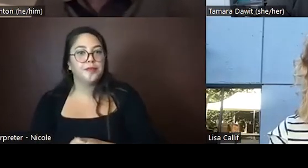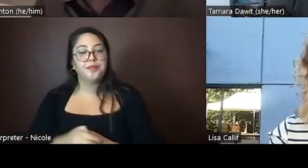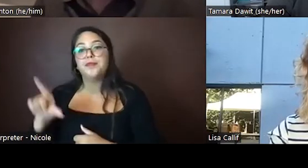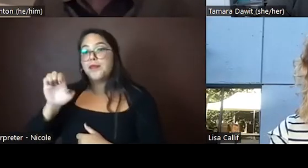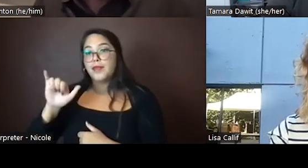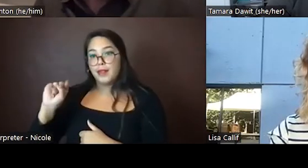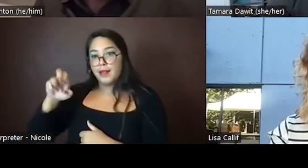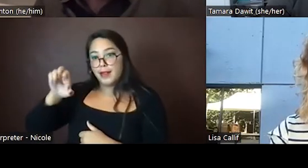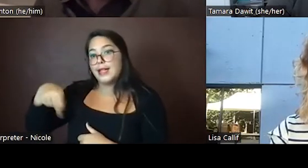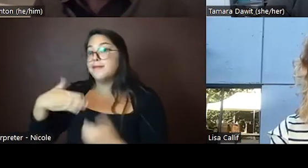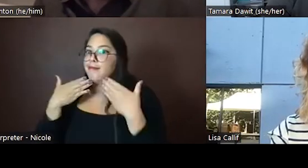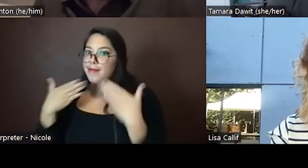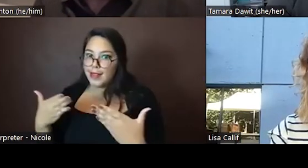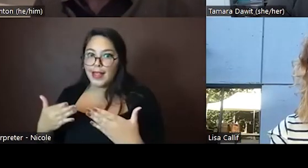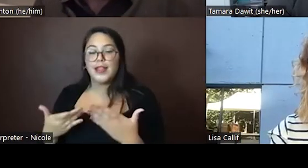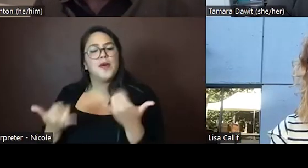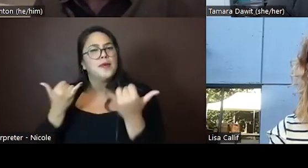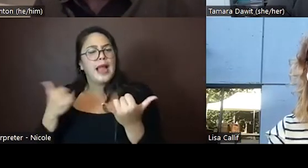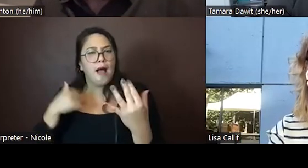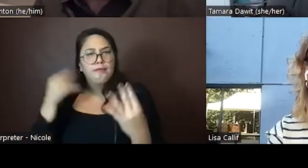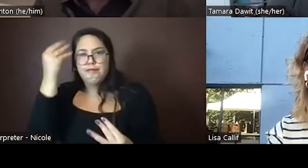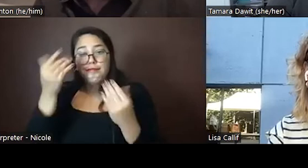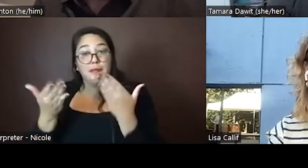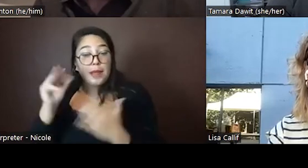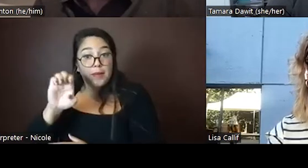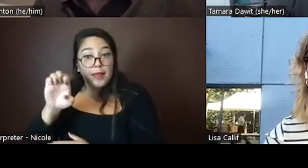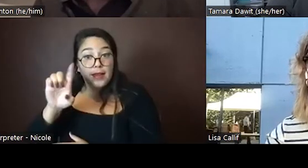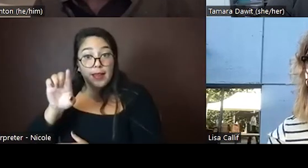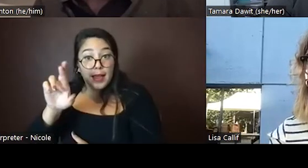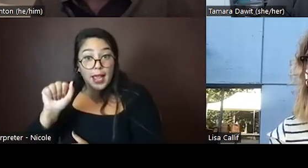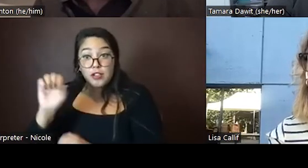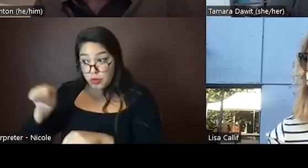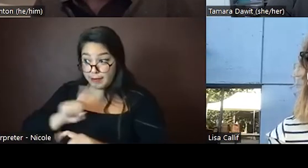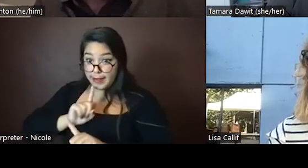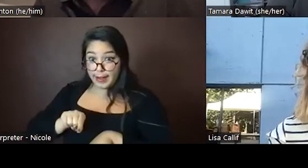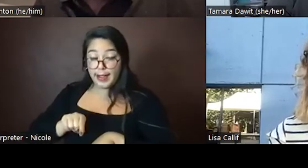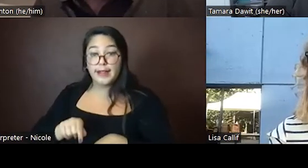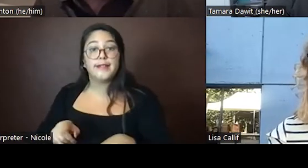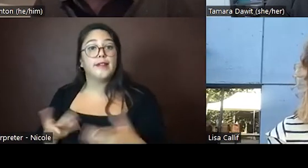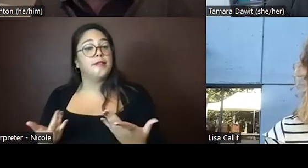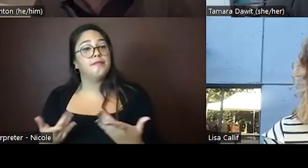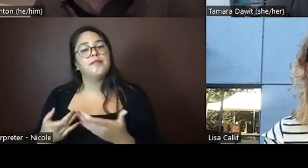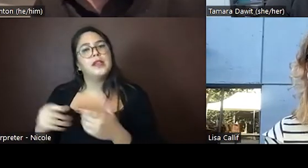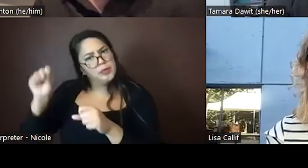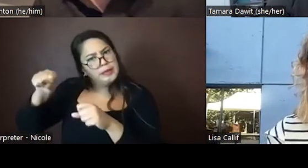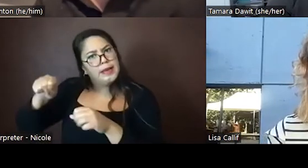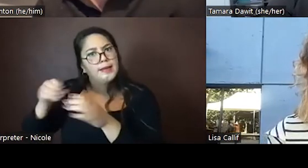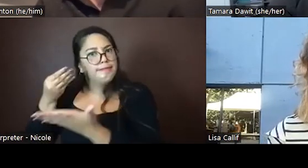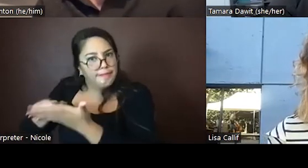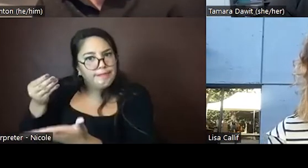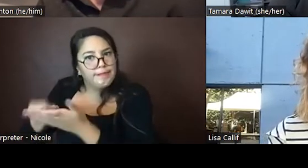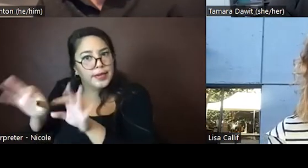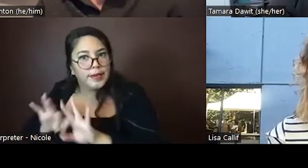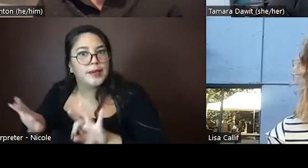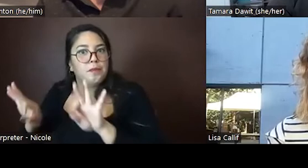me through that, that it's also a case that it's not just the, like, of course, the monetary side of things, but at the same time,